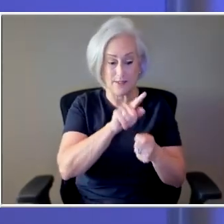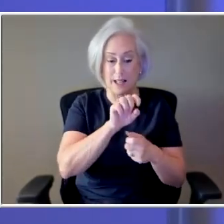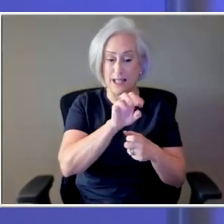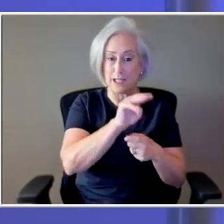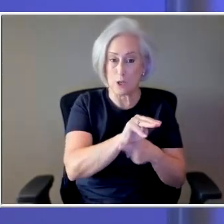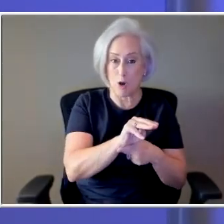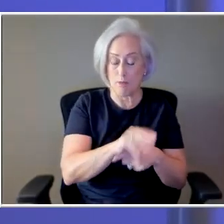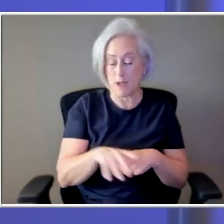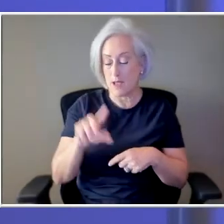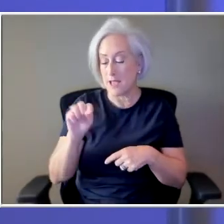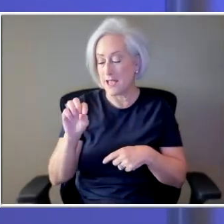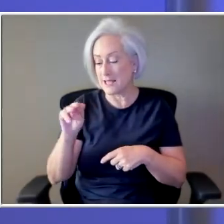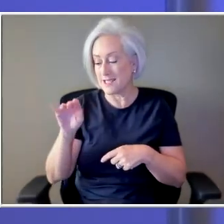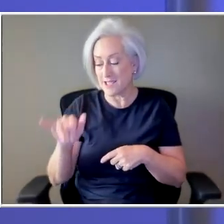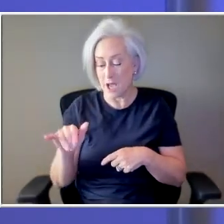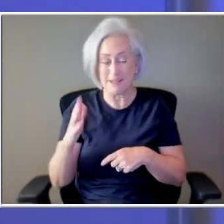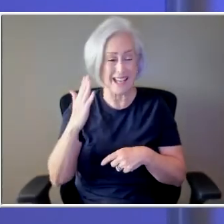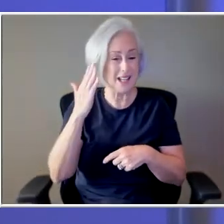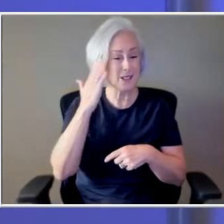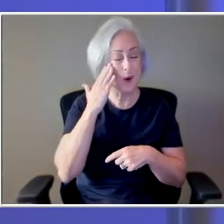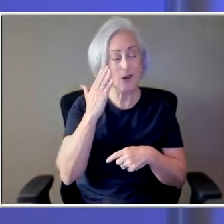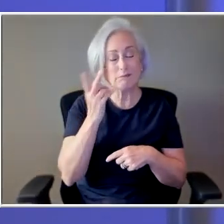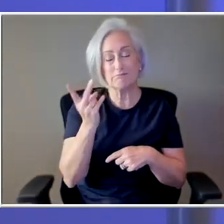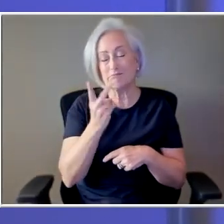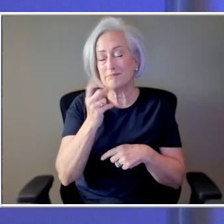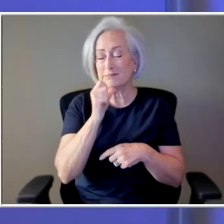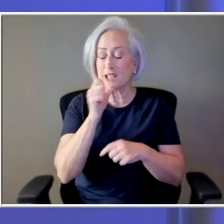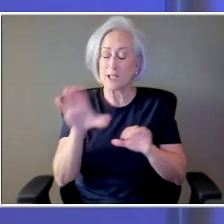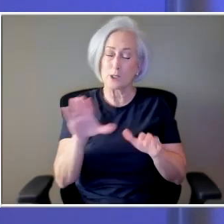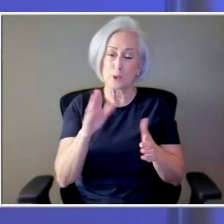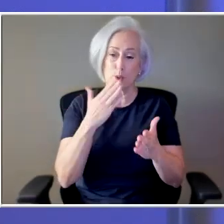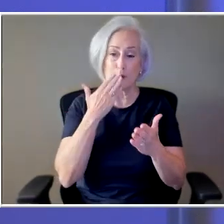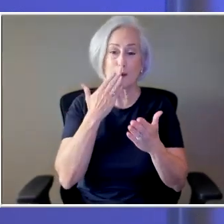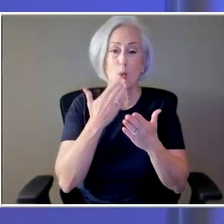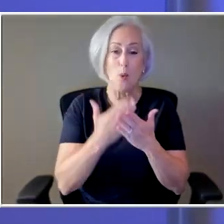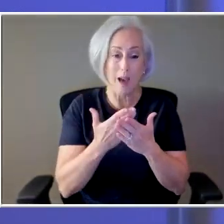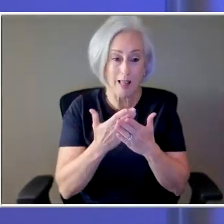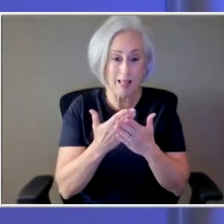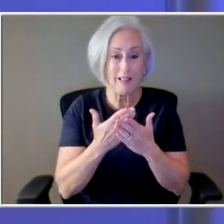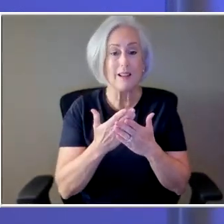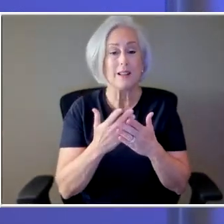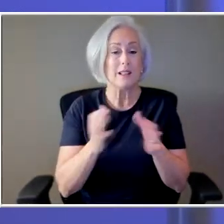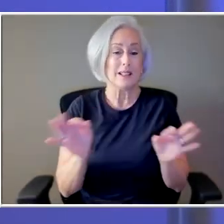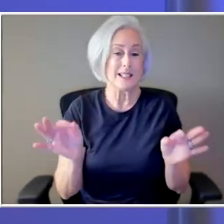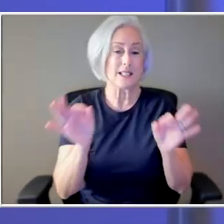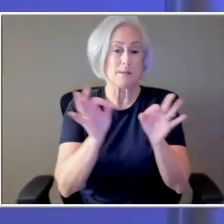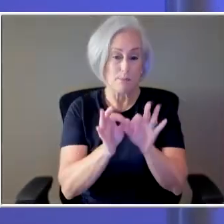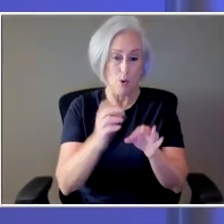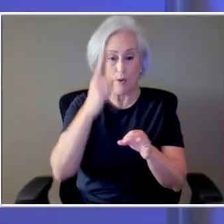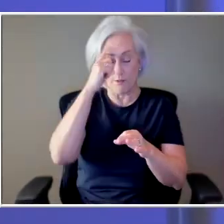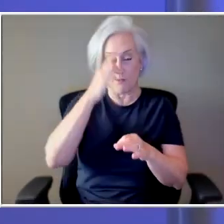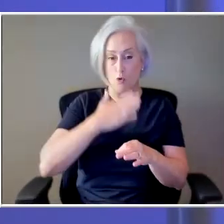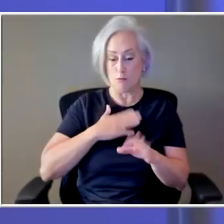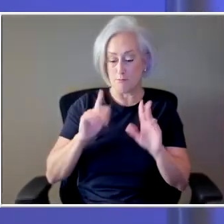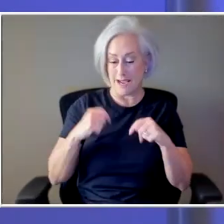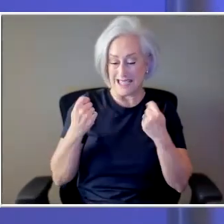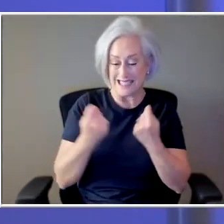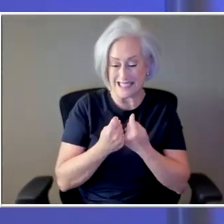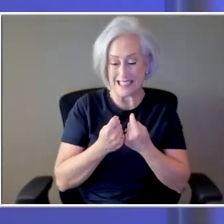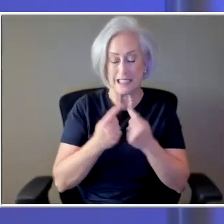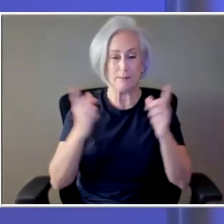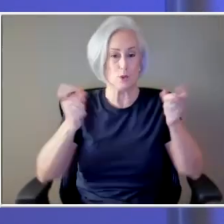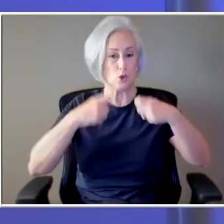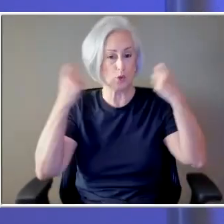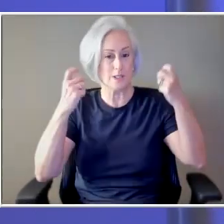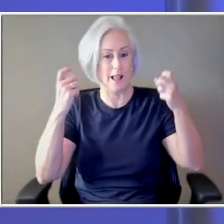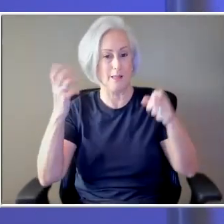aren't doing as well as we'd hope, it's that much more important, even not for the family and patient, but for my team to be able to celebrate these wins and have these